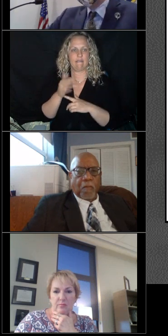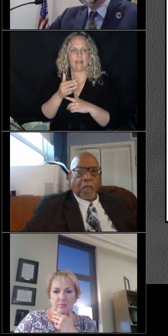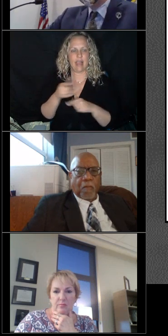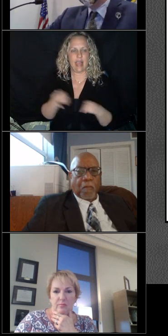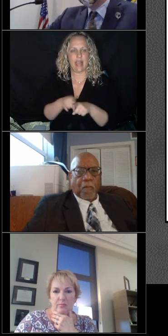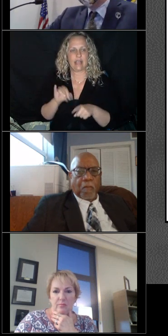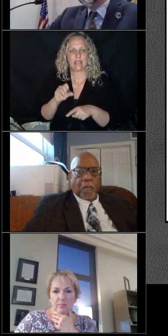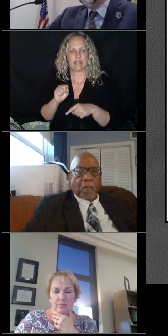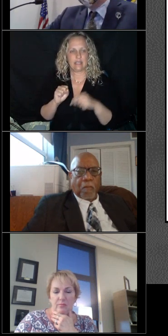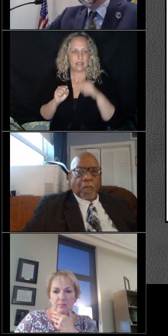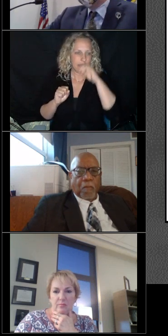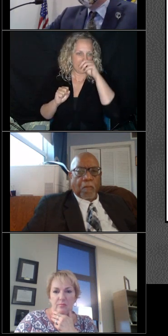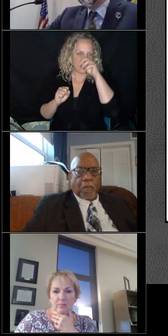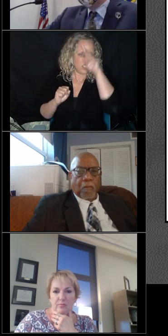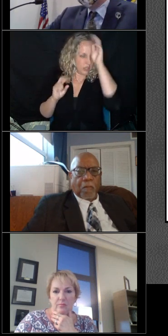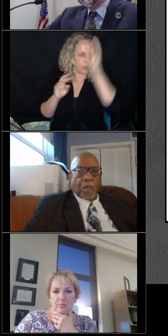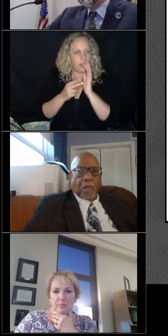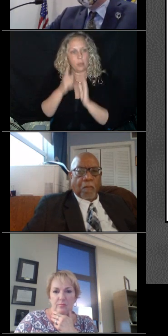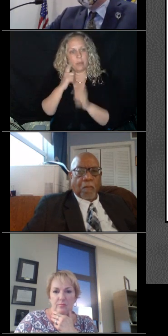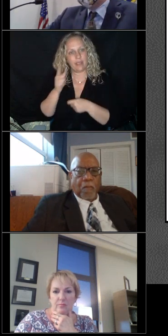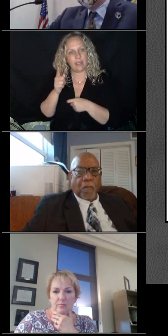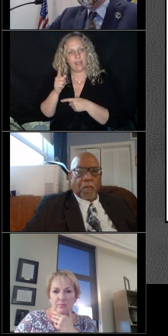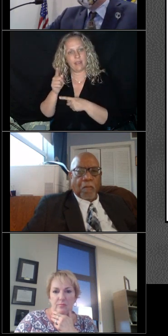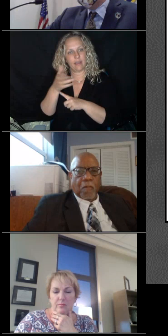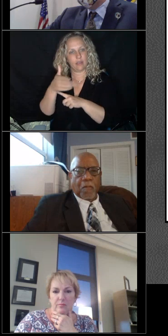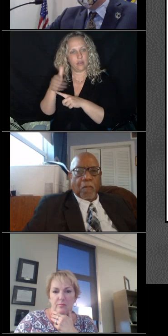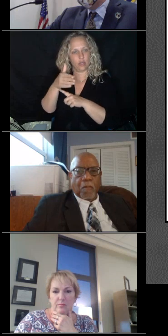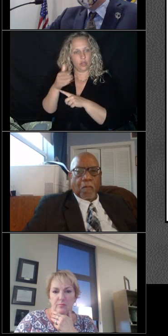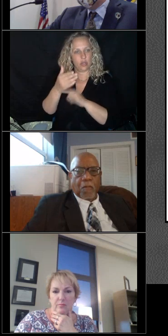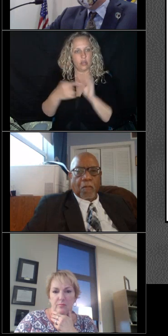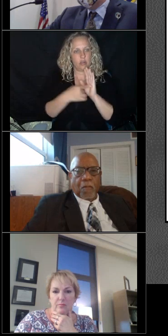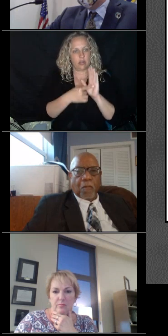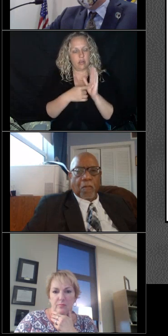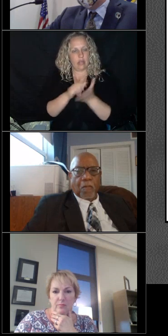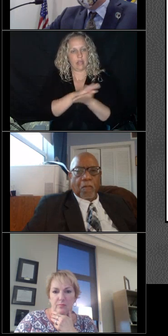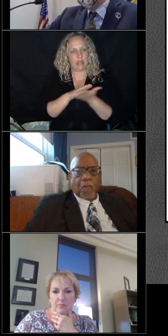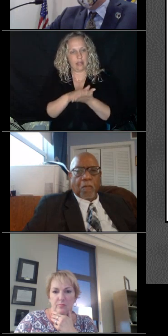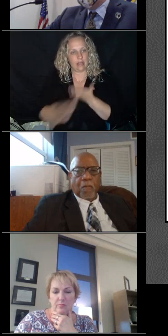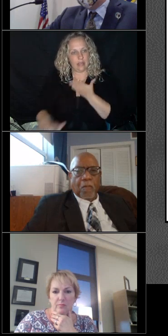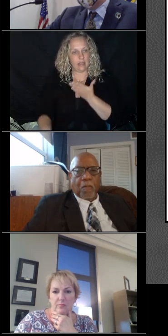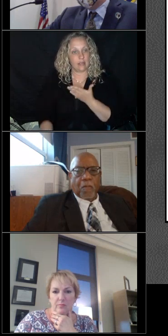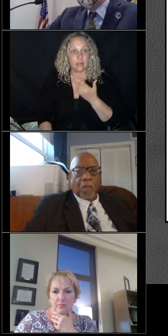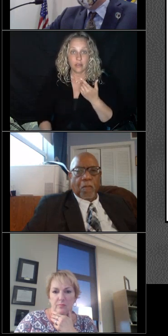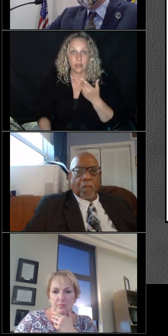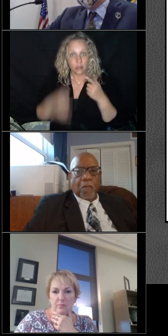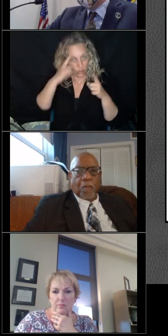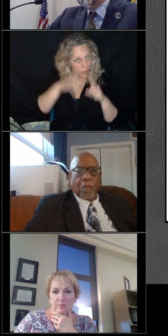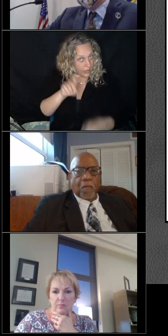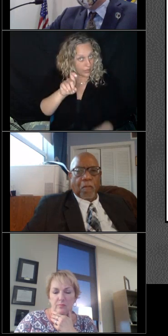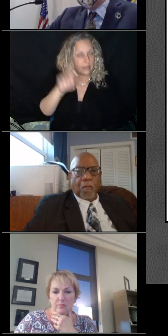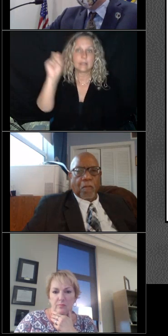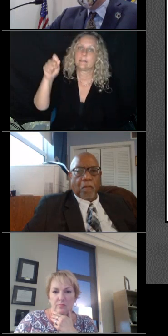flag as it's meant to be portrayed, and keep it clean. Would everybody agree with that?